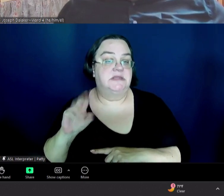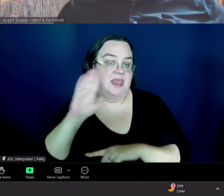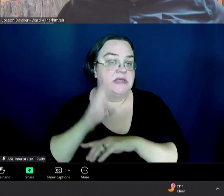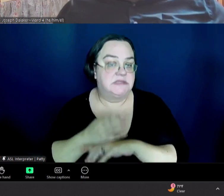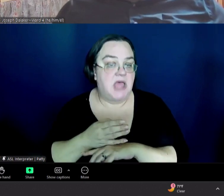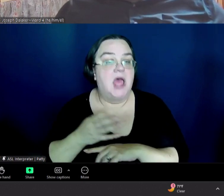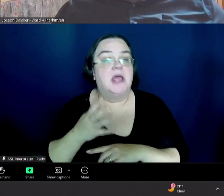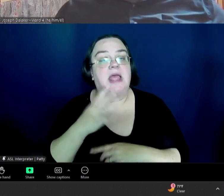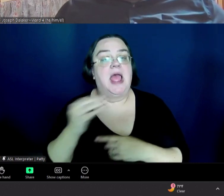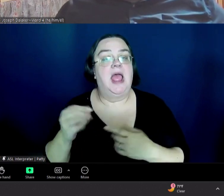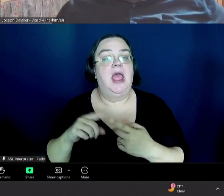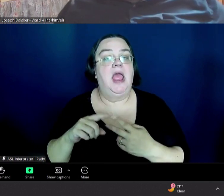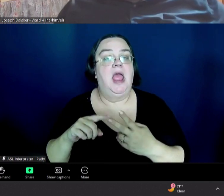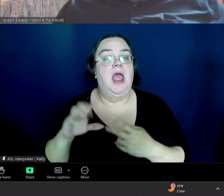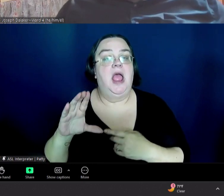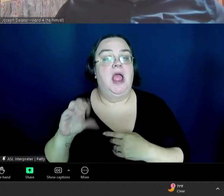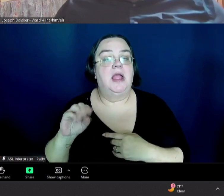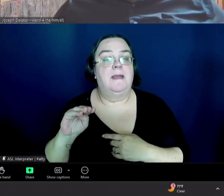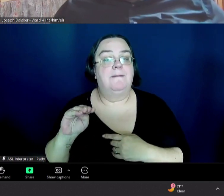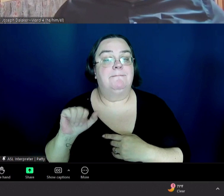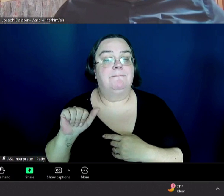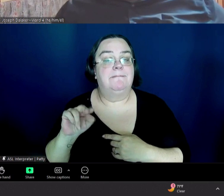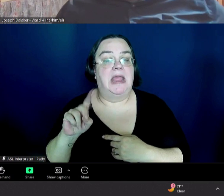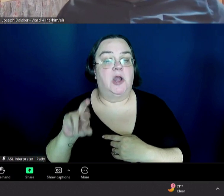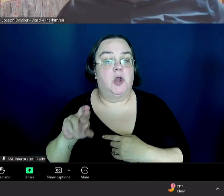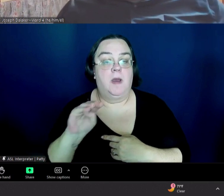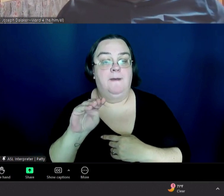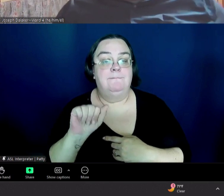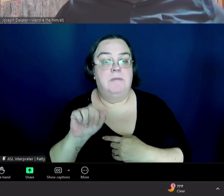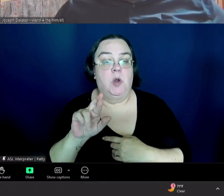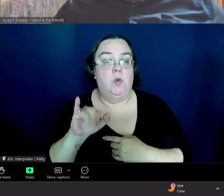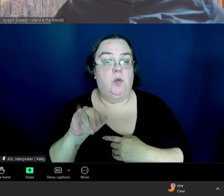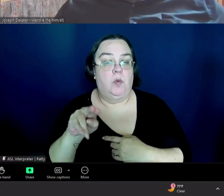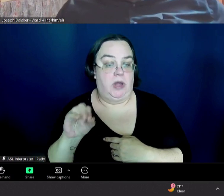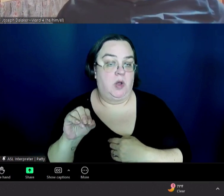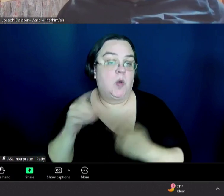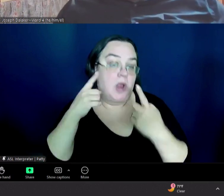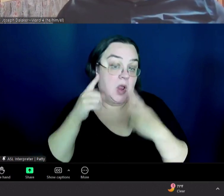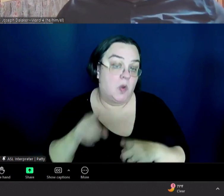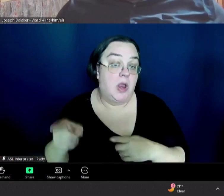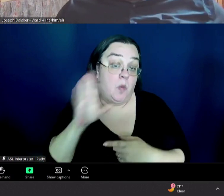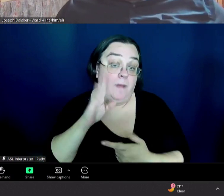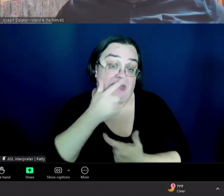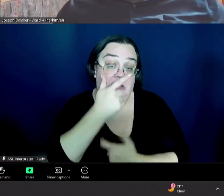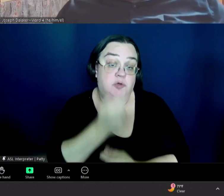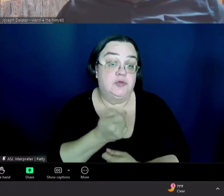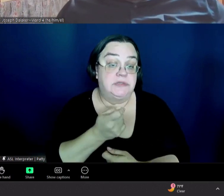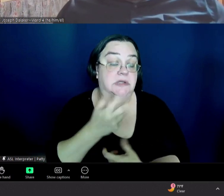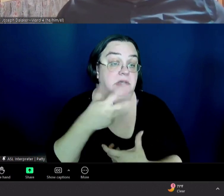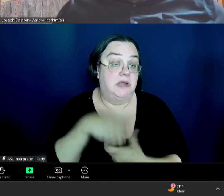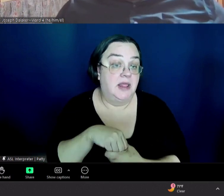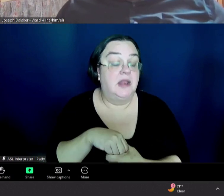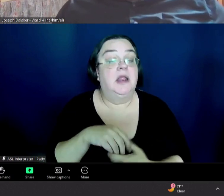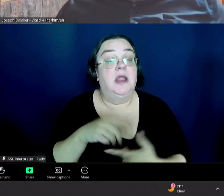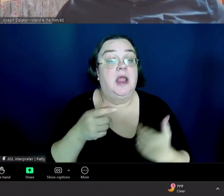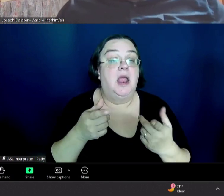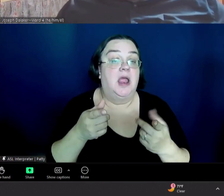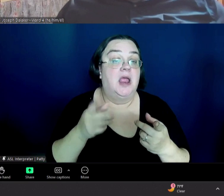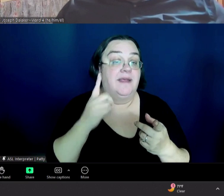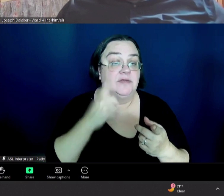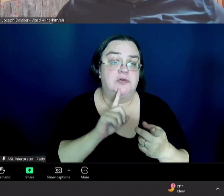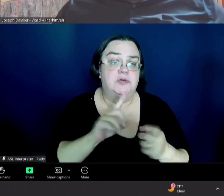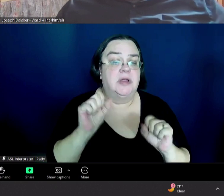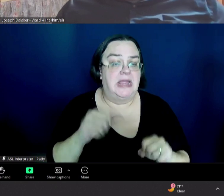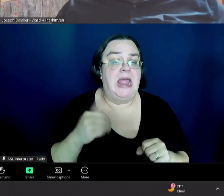And Commander Marino has agreed to be, he'd be interested in doing it. Okay. And we could certainly get somebody from the